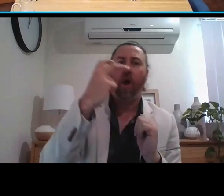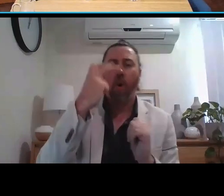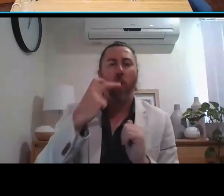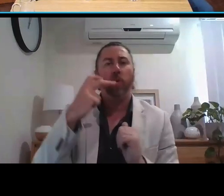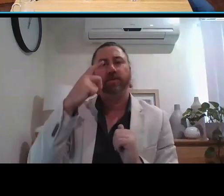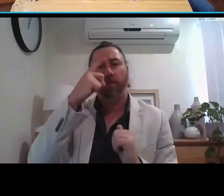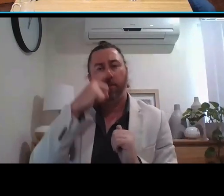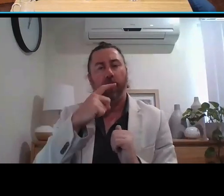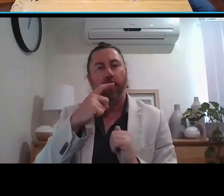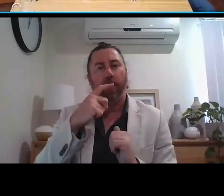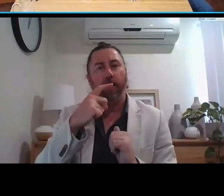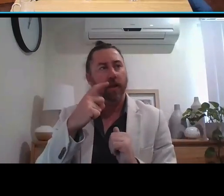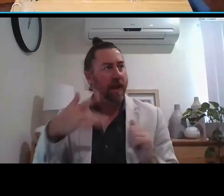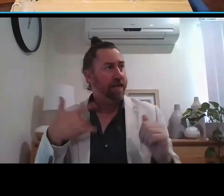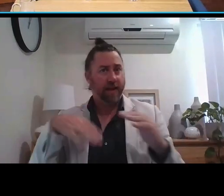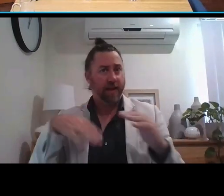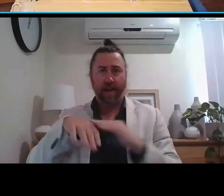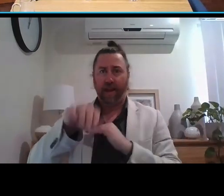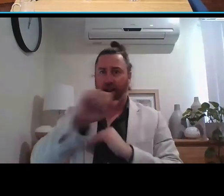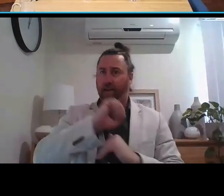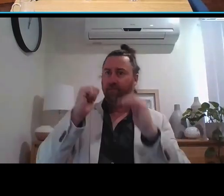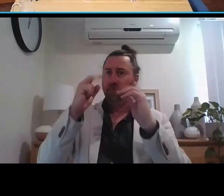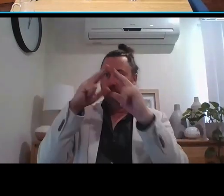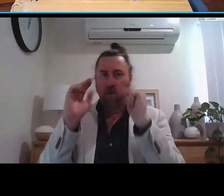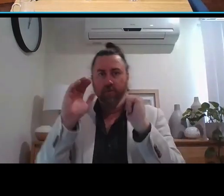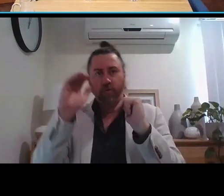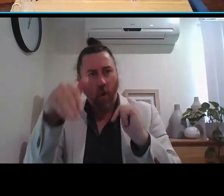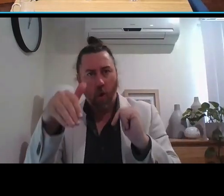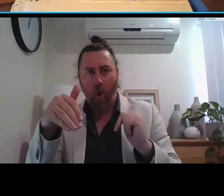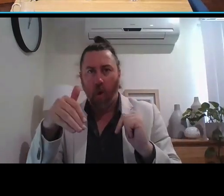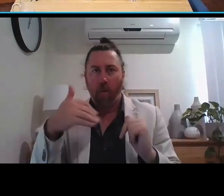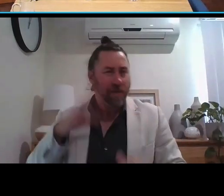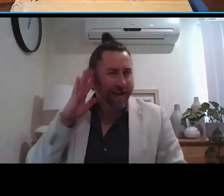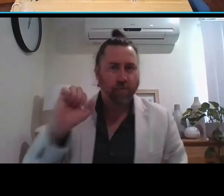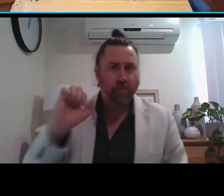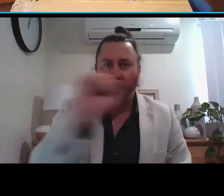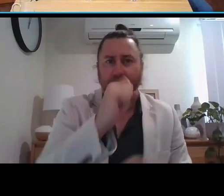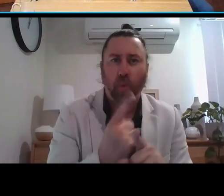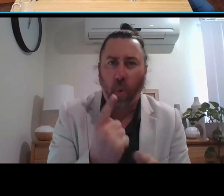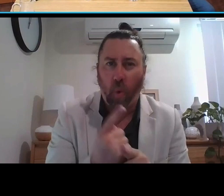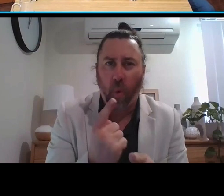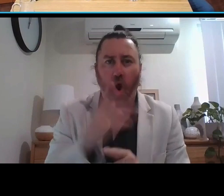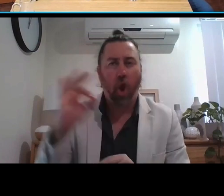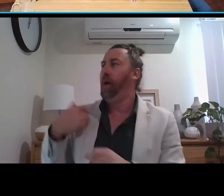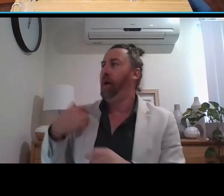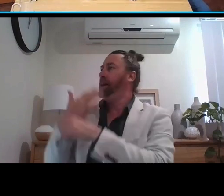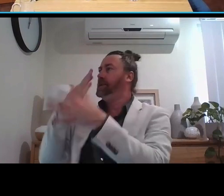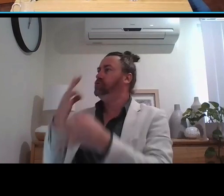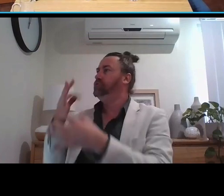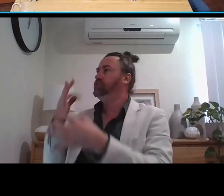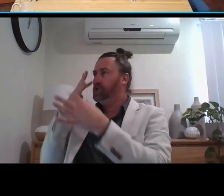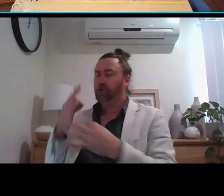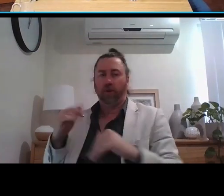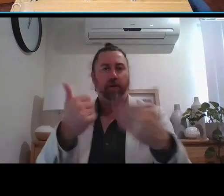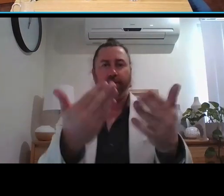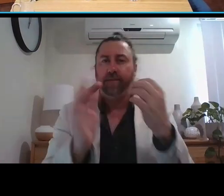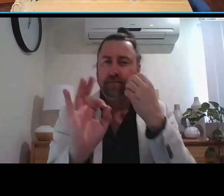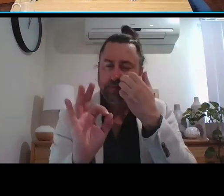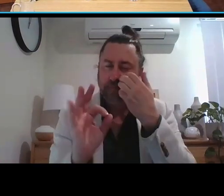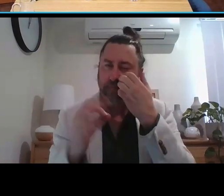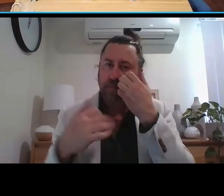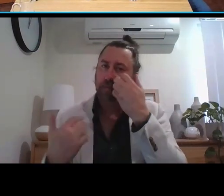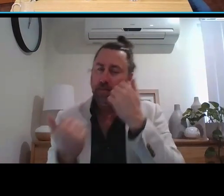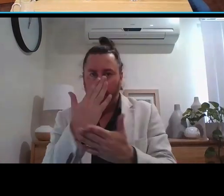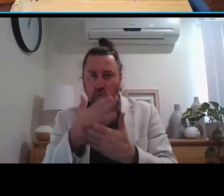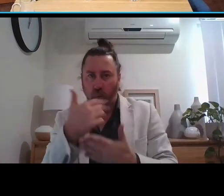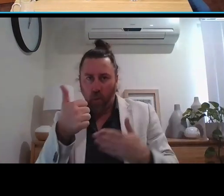of the system. So in response, it recommended a comprehensive approach to quality management, including